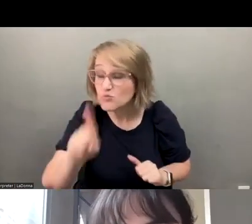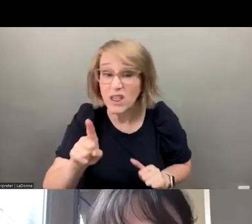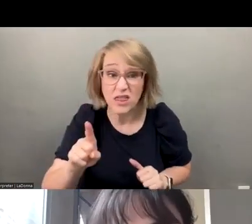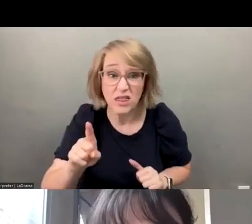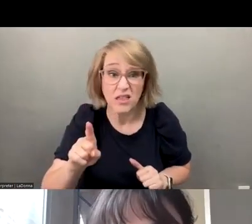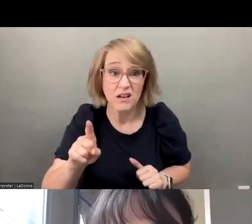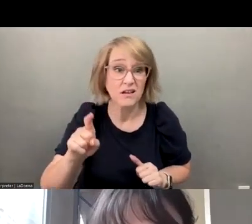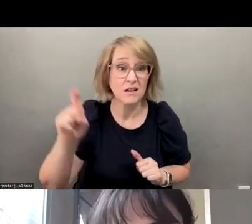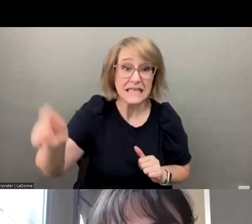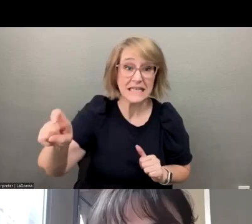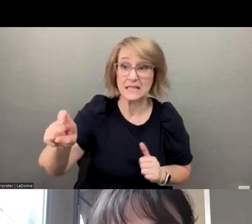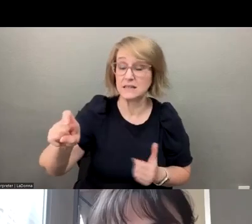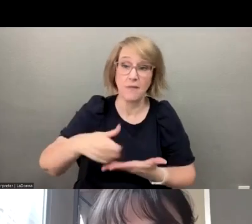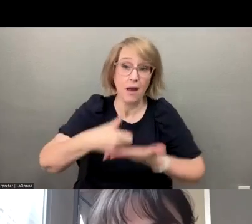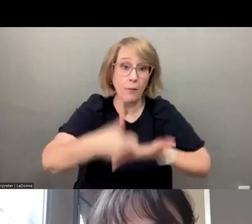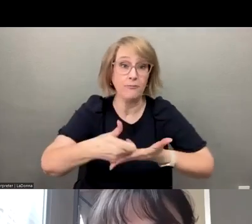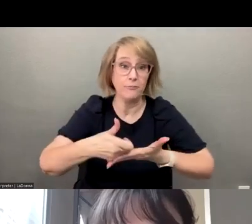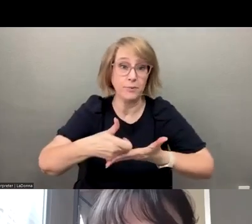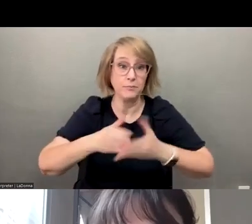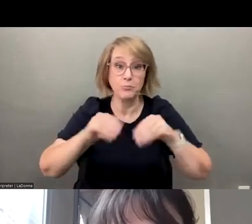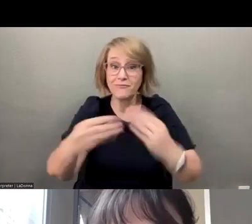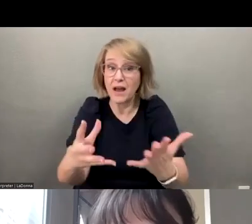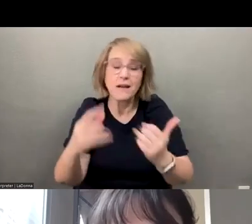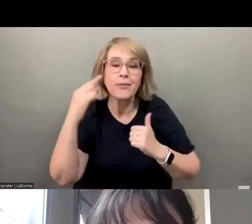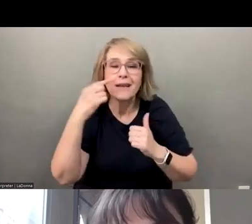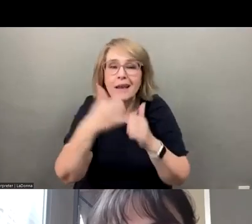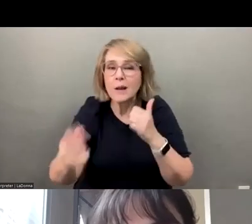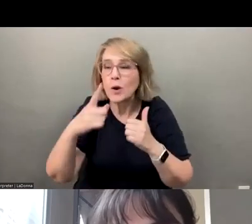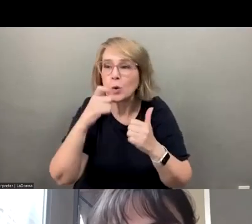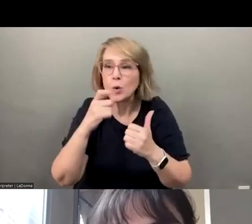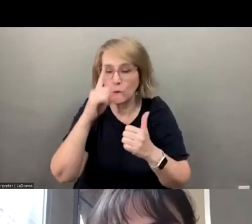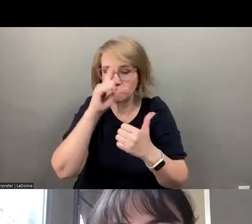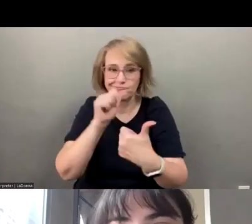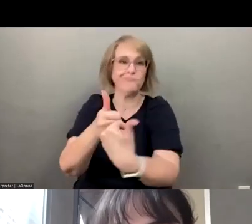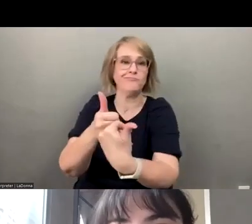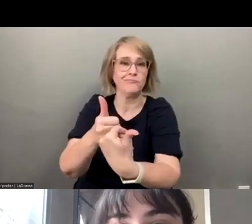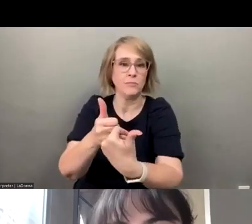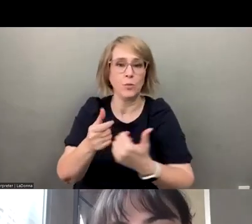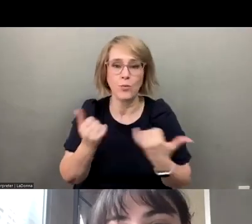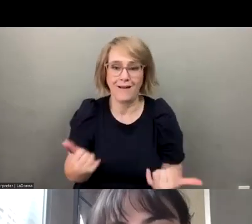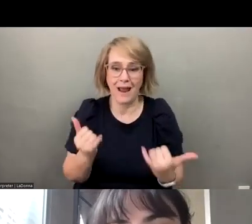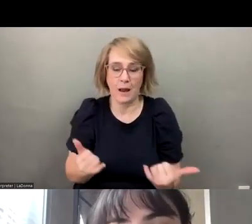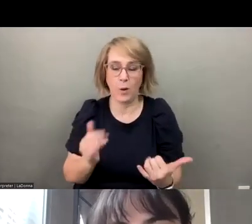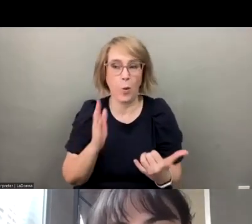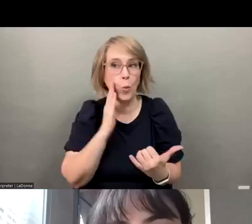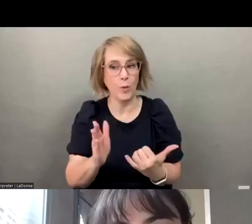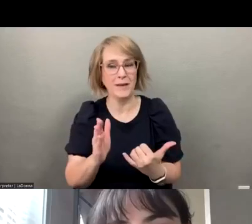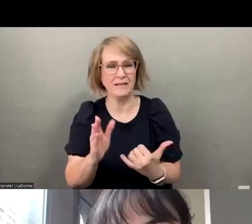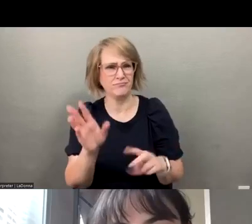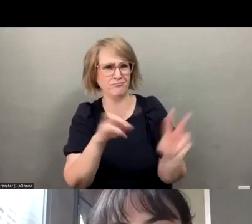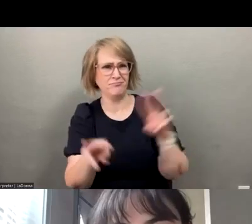is very beneficial. And it is something that I think anyone who would go up against it at this particular point in time would be looking at